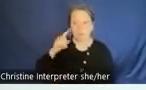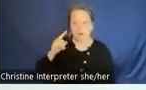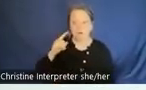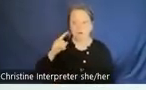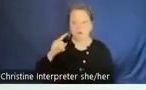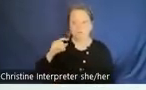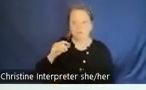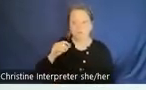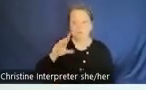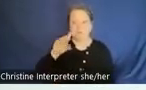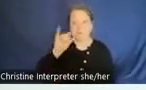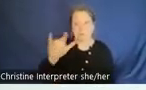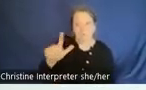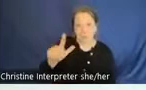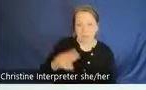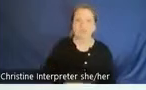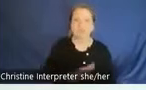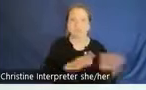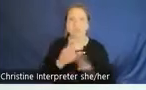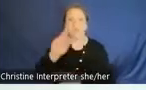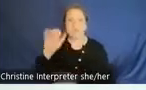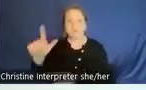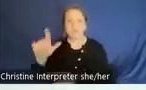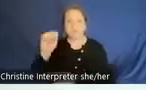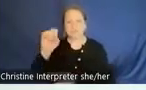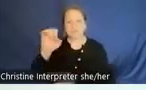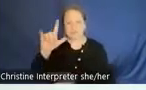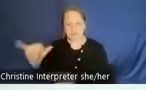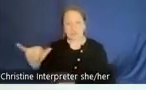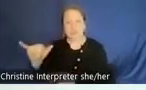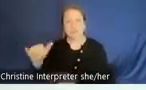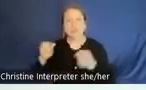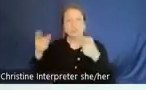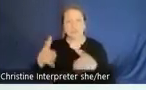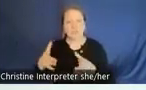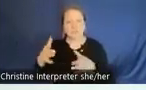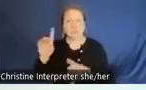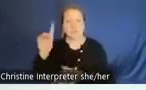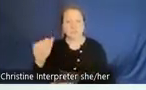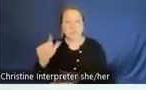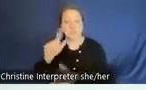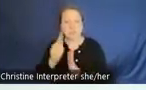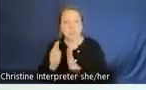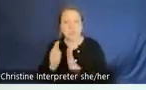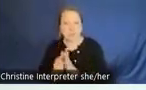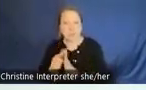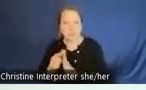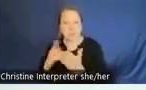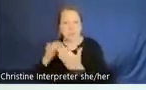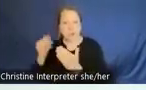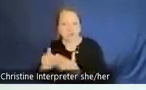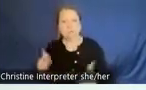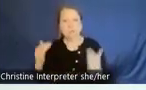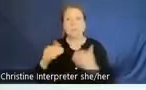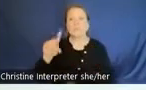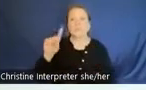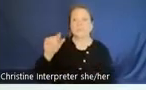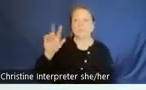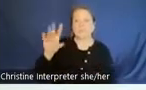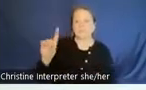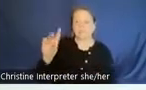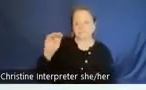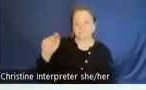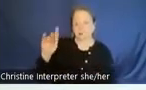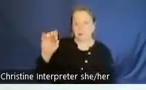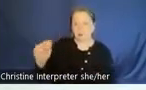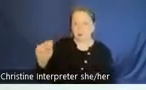Rachel Seelig, Director of the Disability Law Project, David Martins, Executive Director